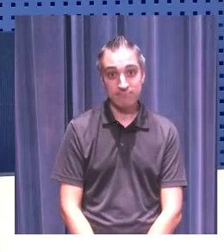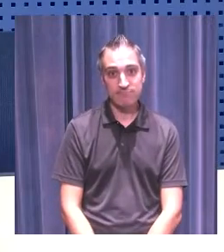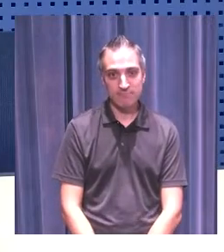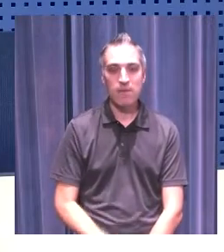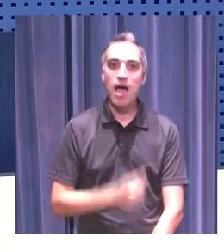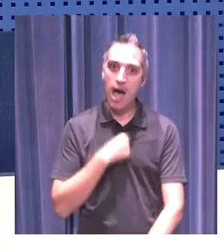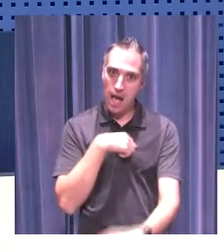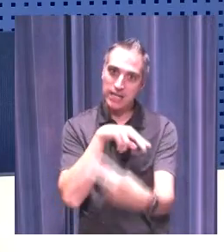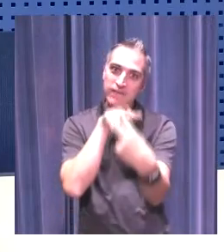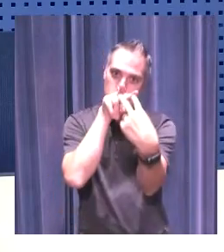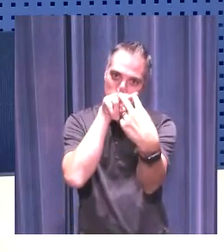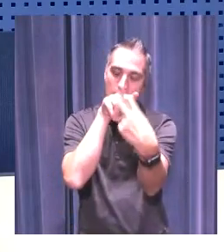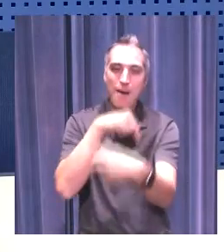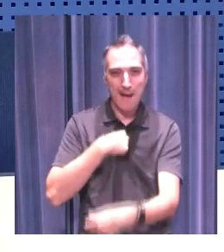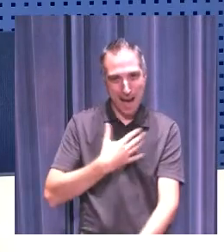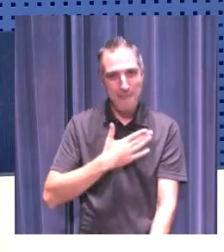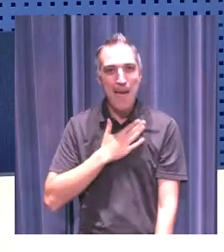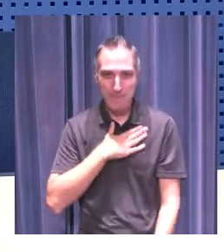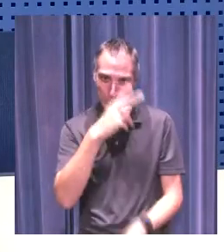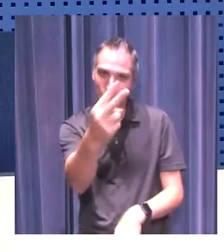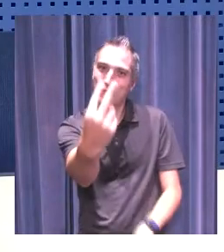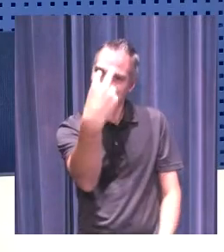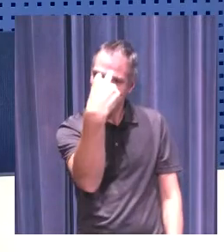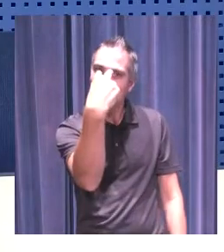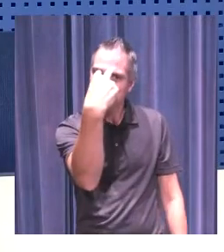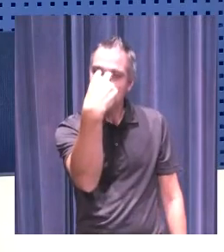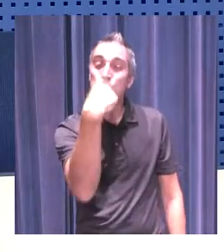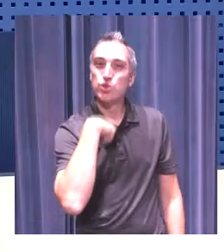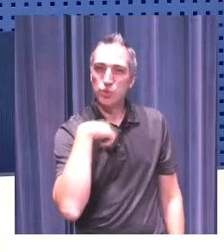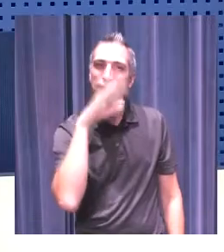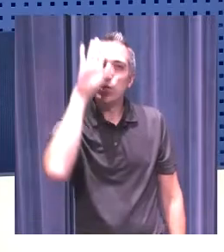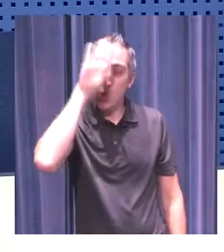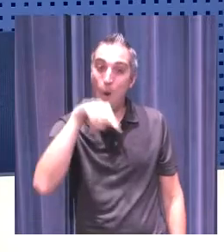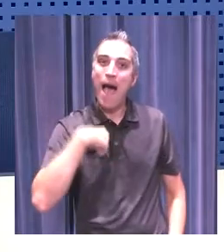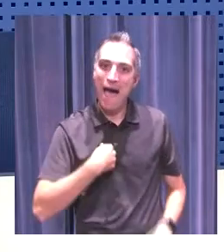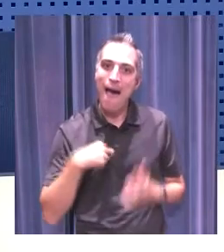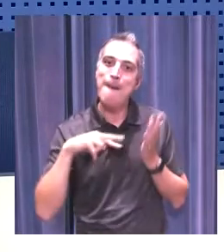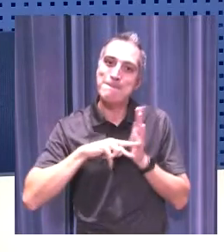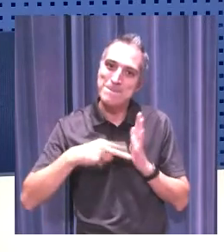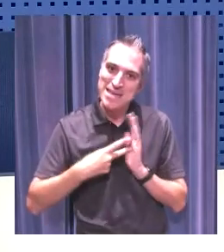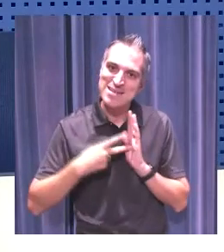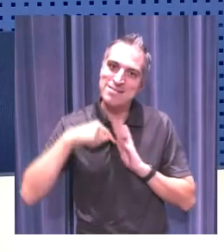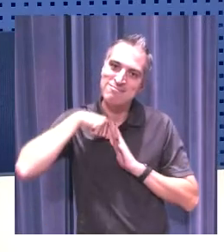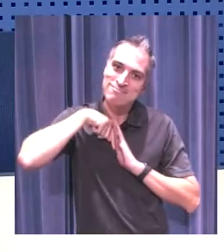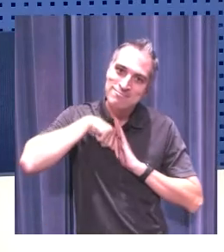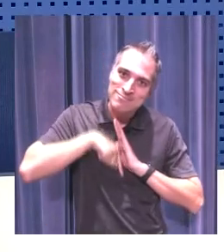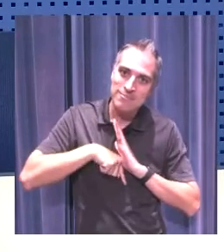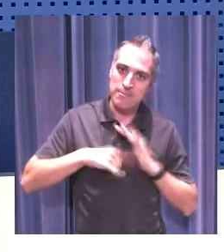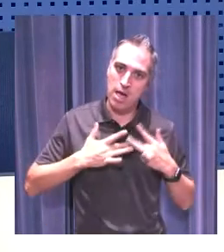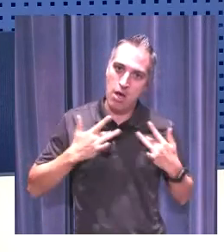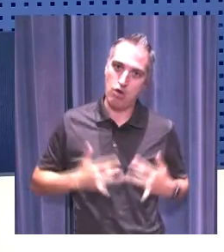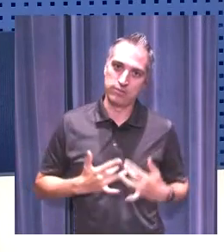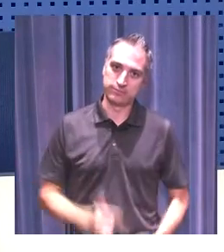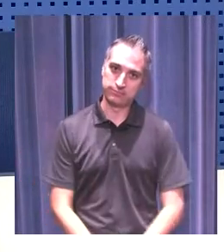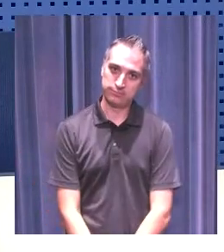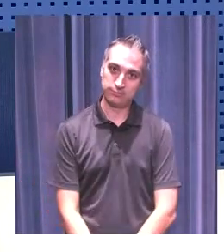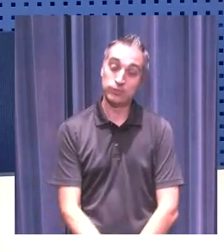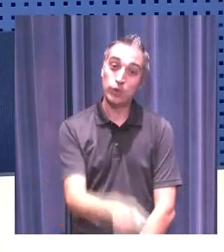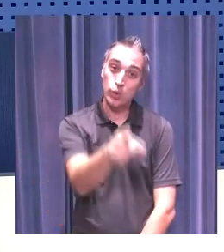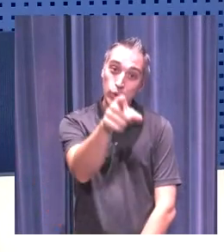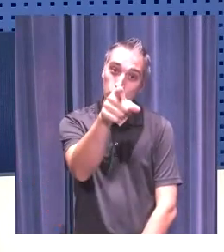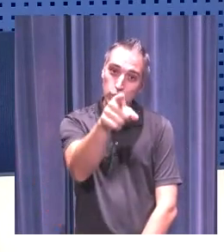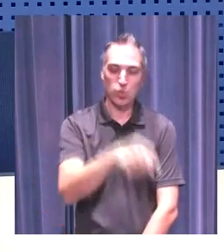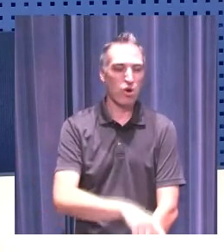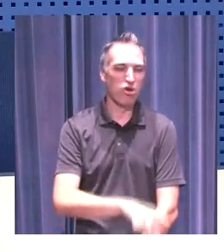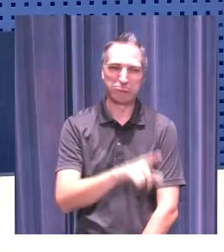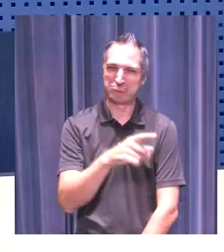eye contact. I'm glad you're giving me eye contact so you can know that I mean it from the deepest part of my heart, that you are